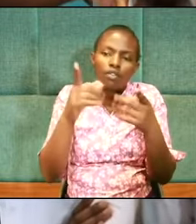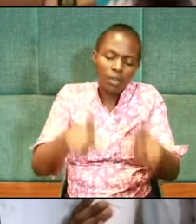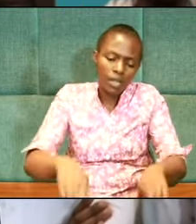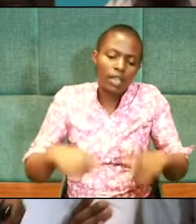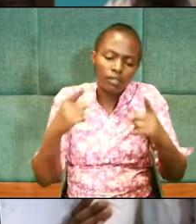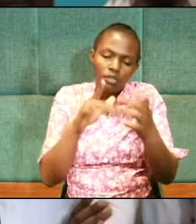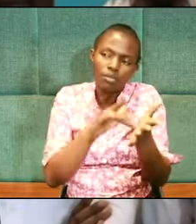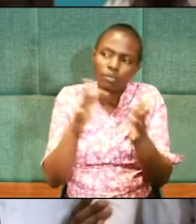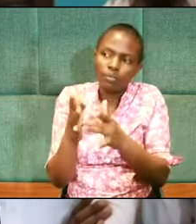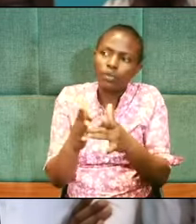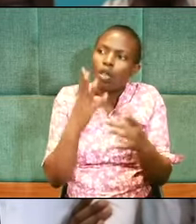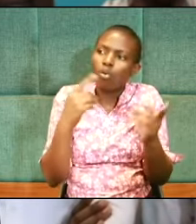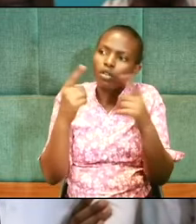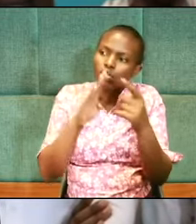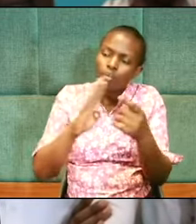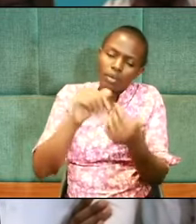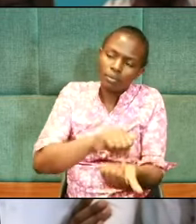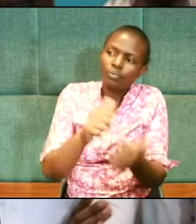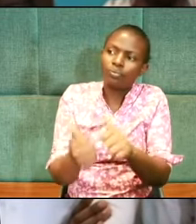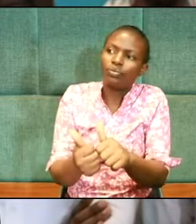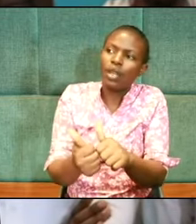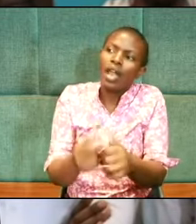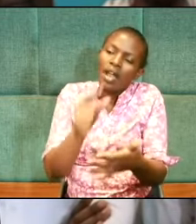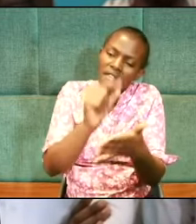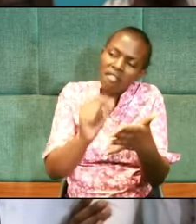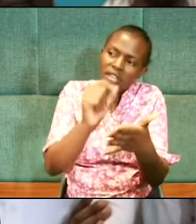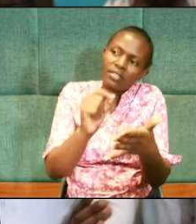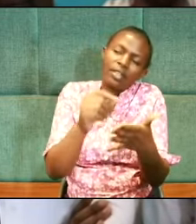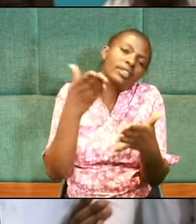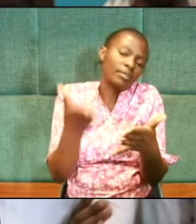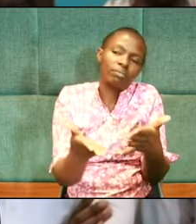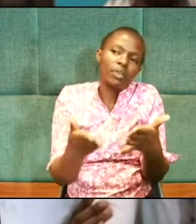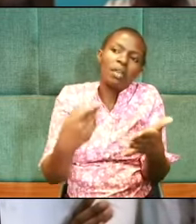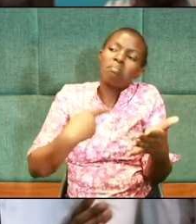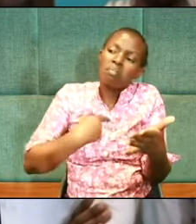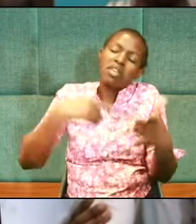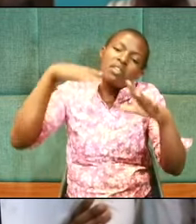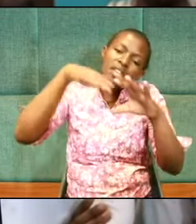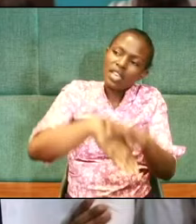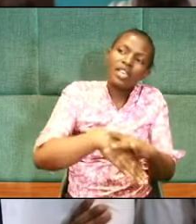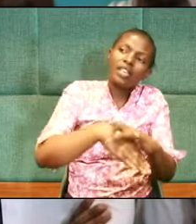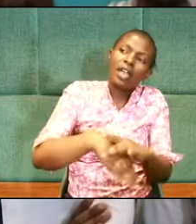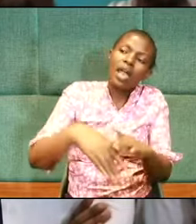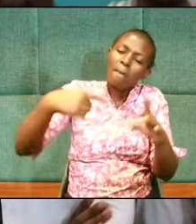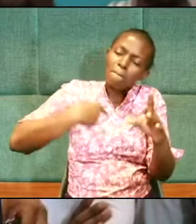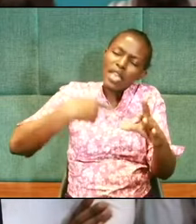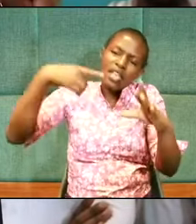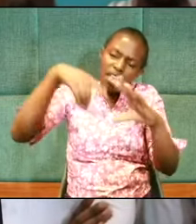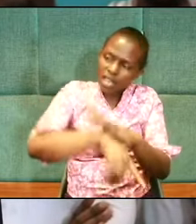and you want to be baptized, just indicate, I am in I am